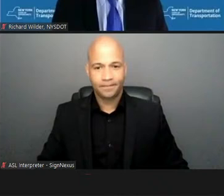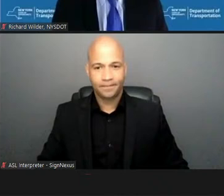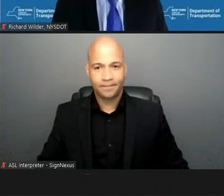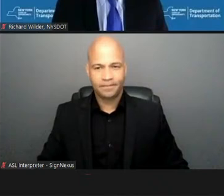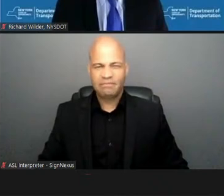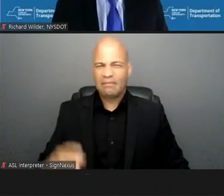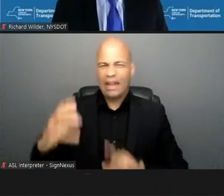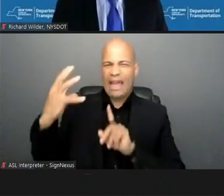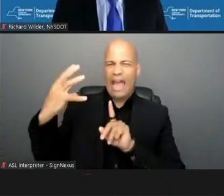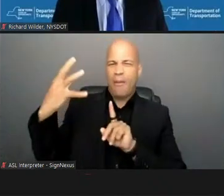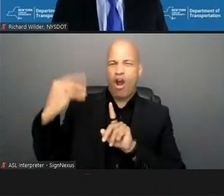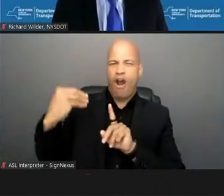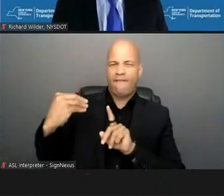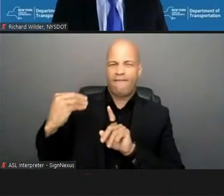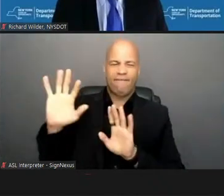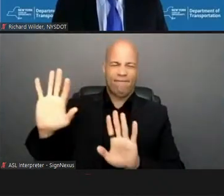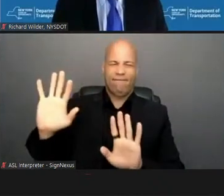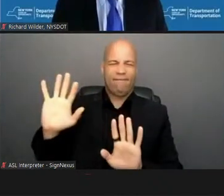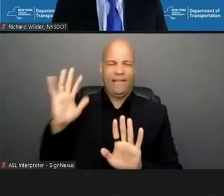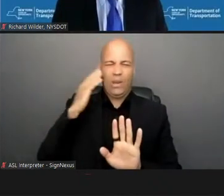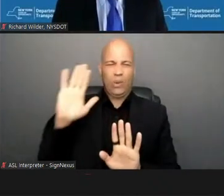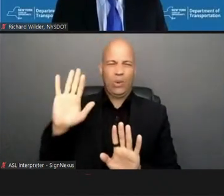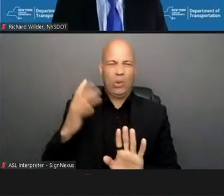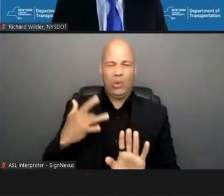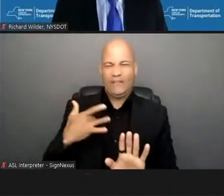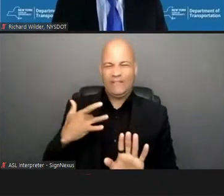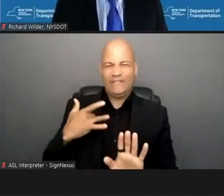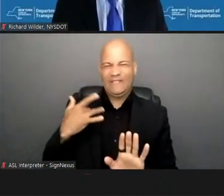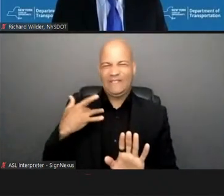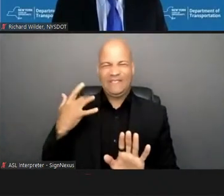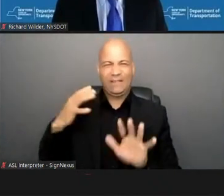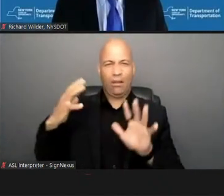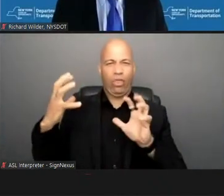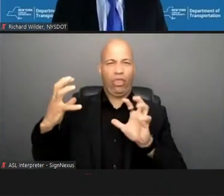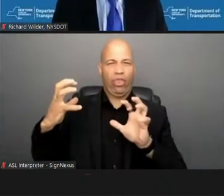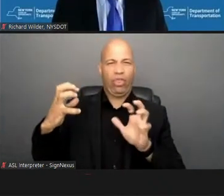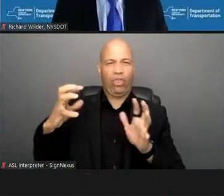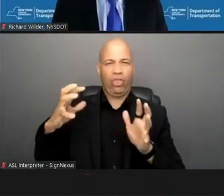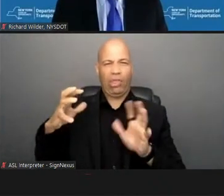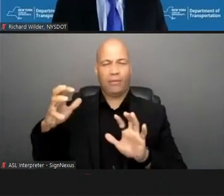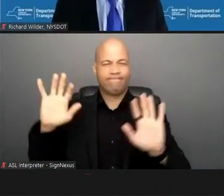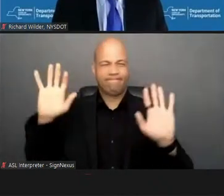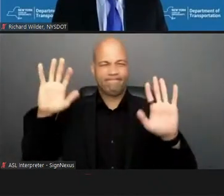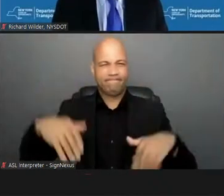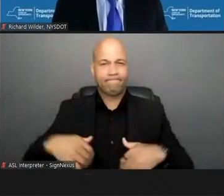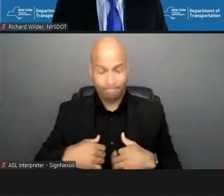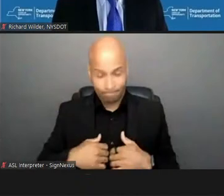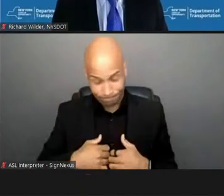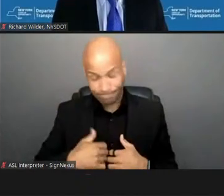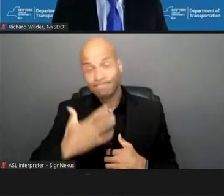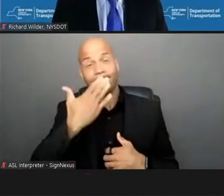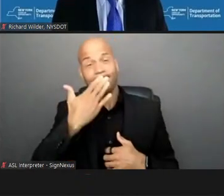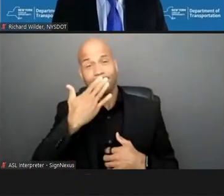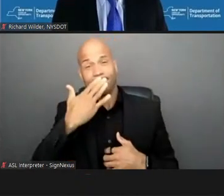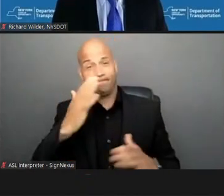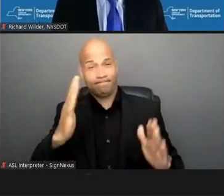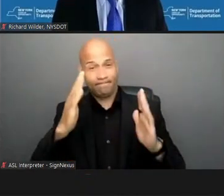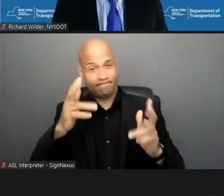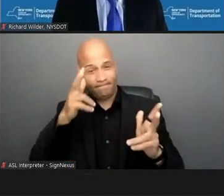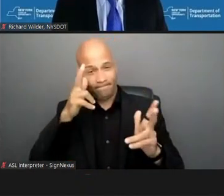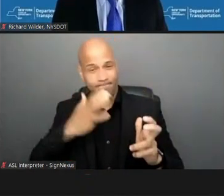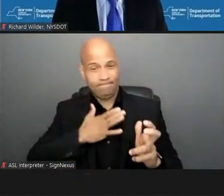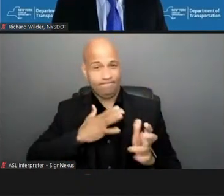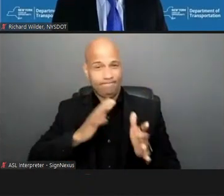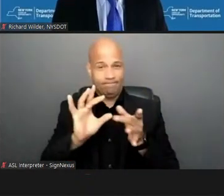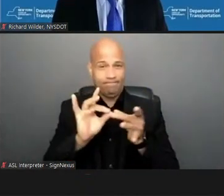my camera off just because uh it seems to be glitching a bit um thank you for listening to my input